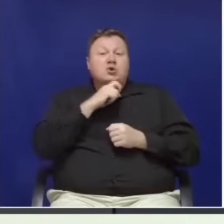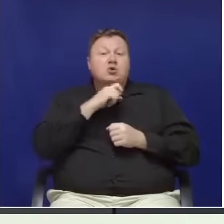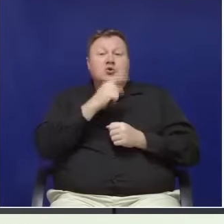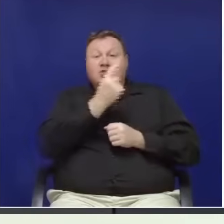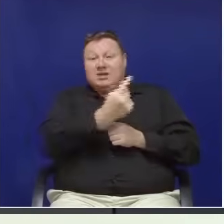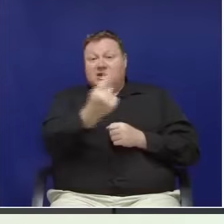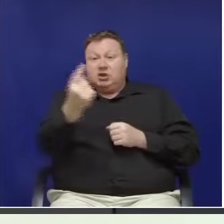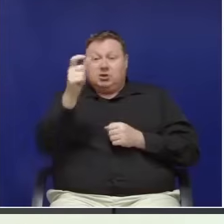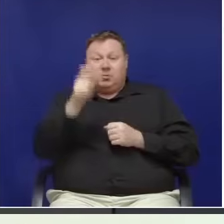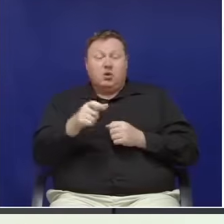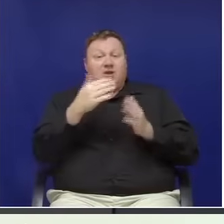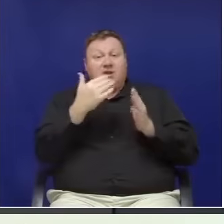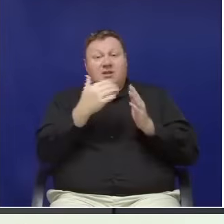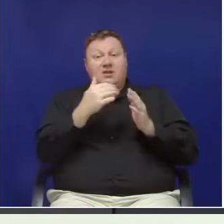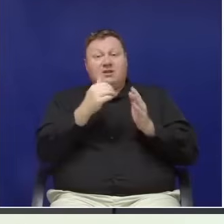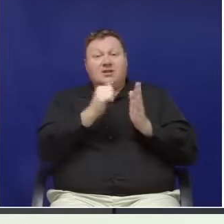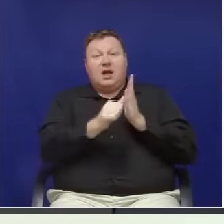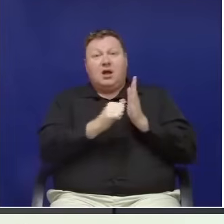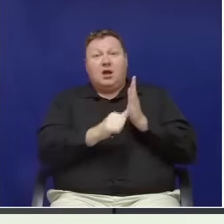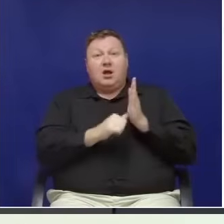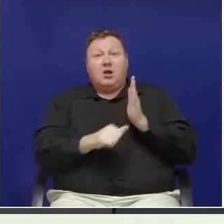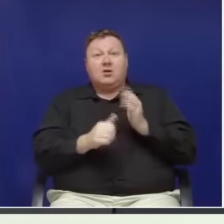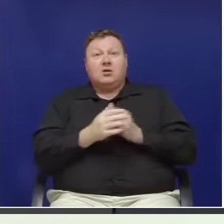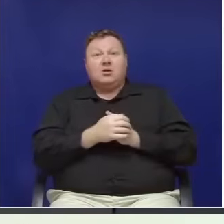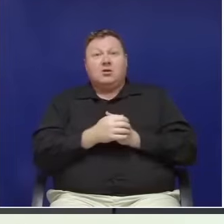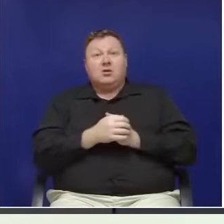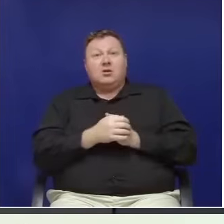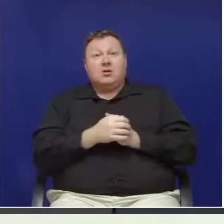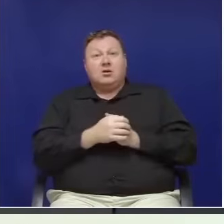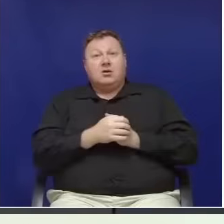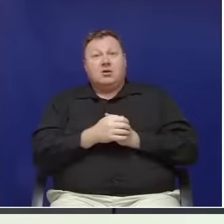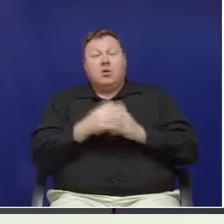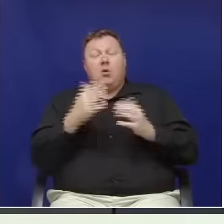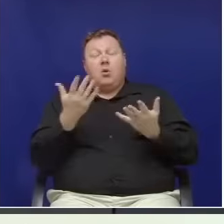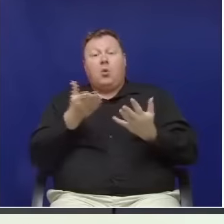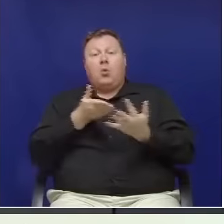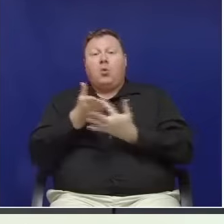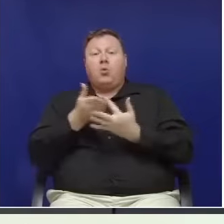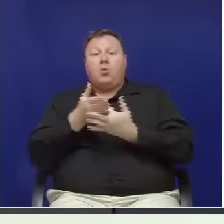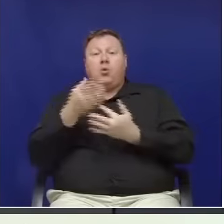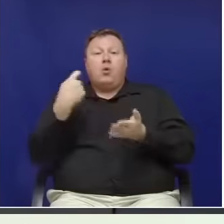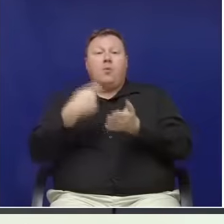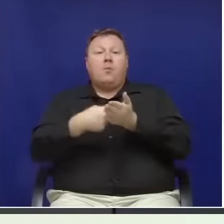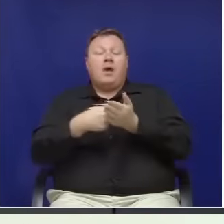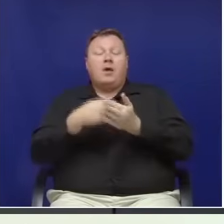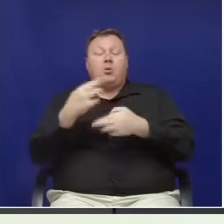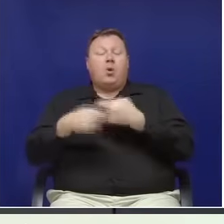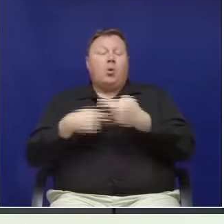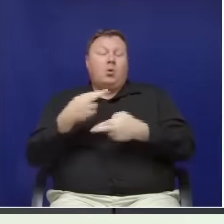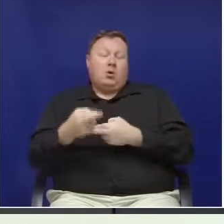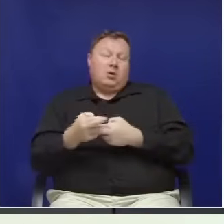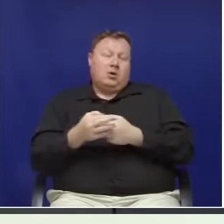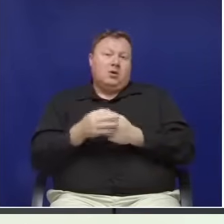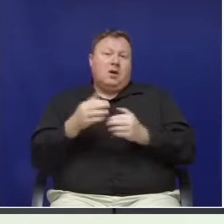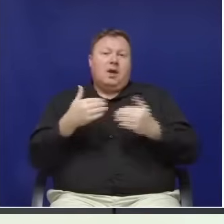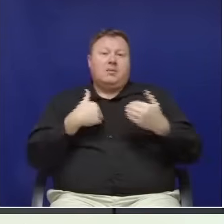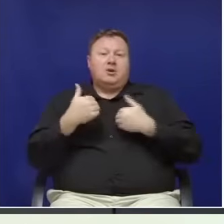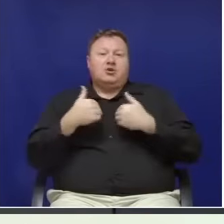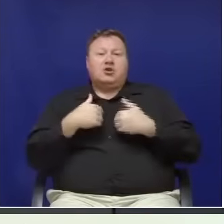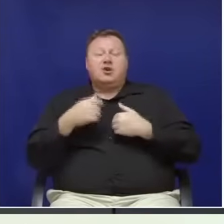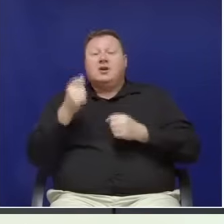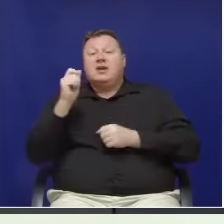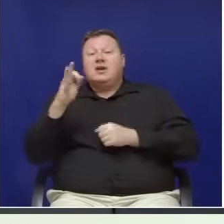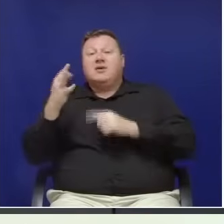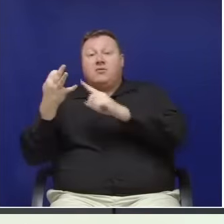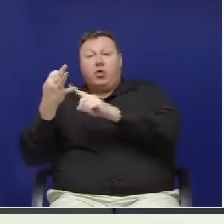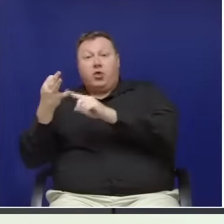account, or if any third-party agency handles the payroll and administration? If a third party is doing it and